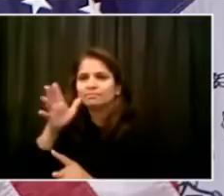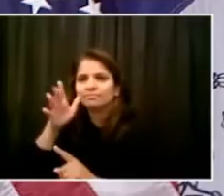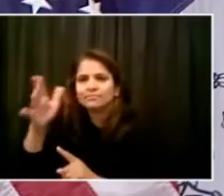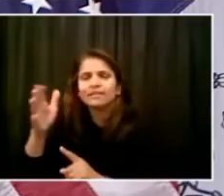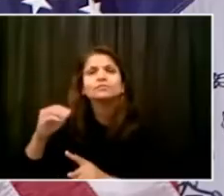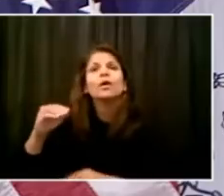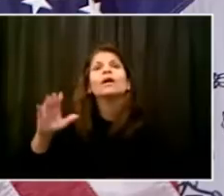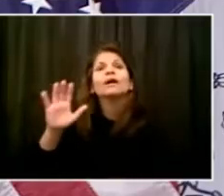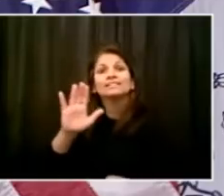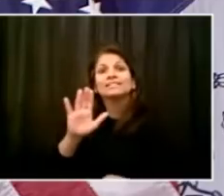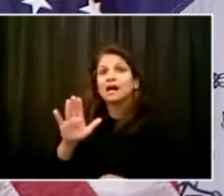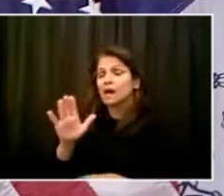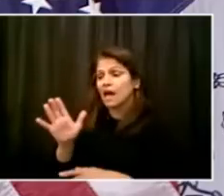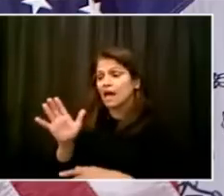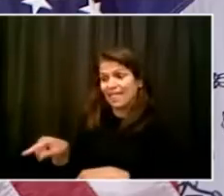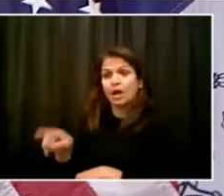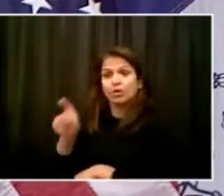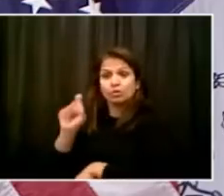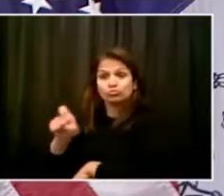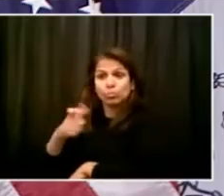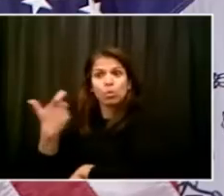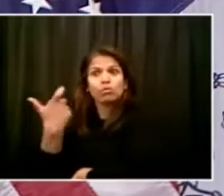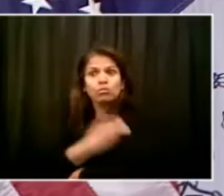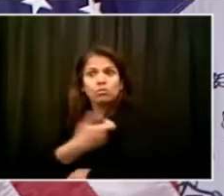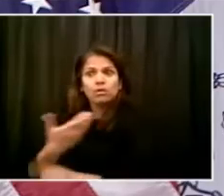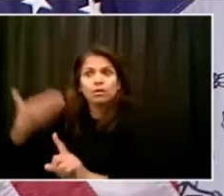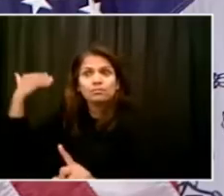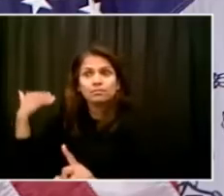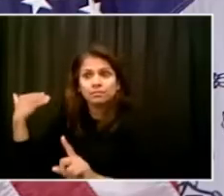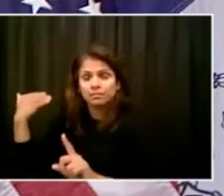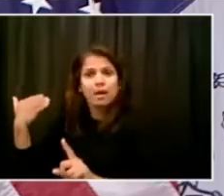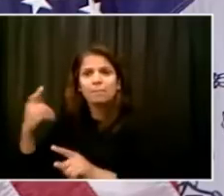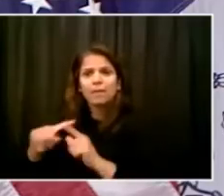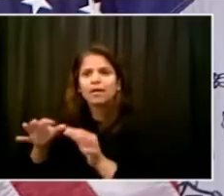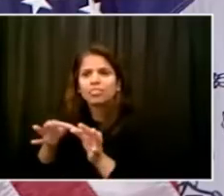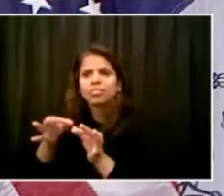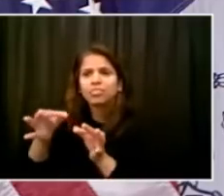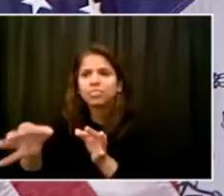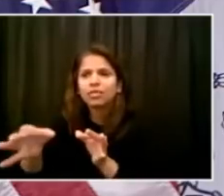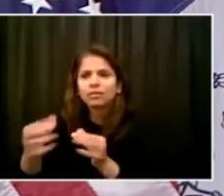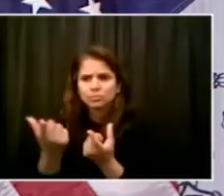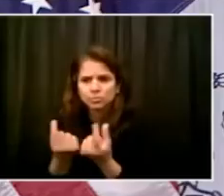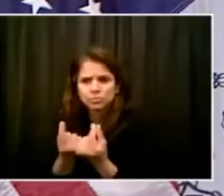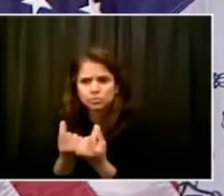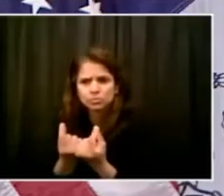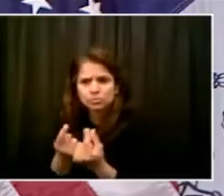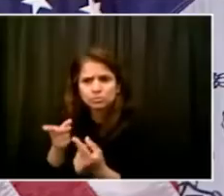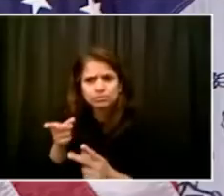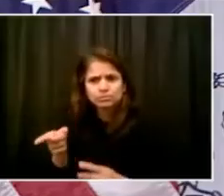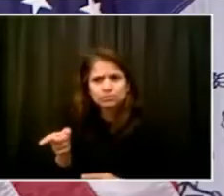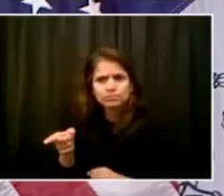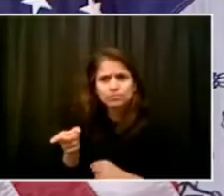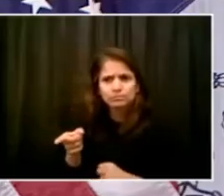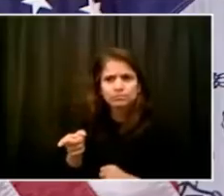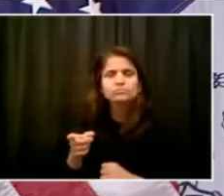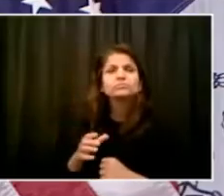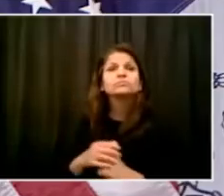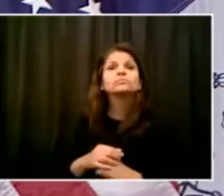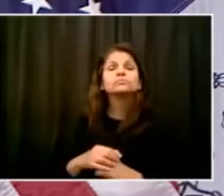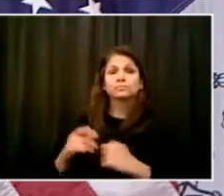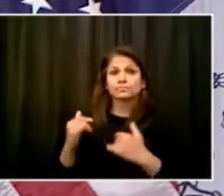a great image of you wearing a vintage one-piece bathing suit. And I was looking for your reaction to